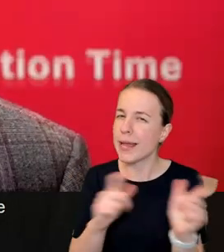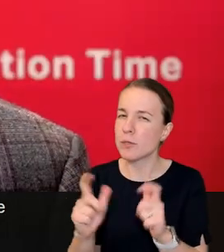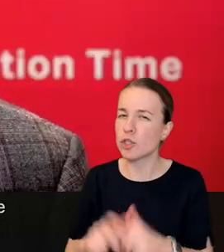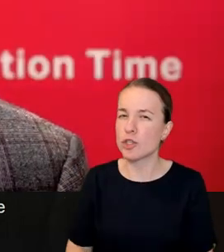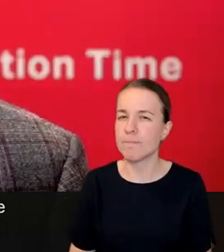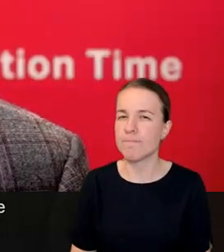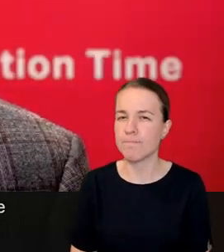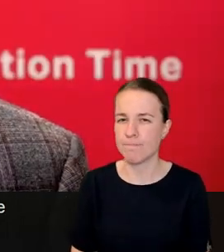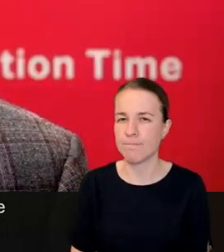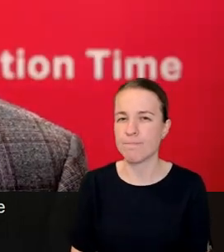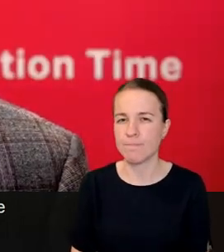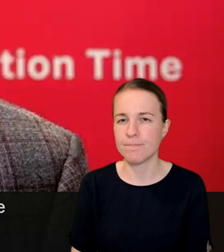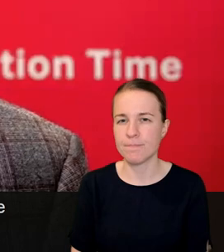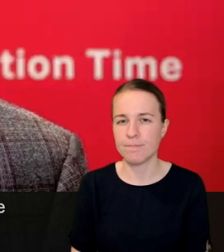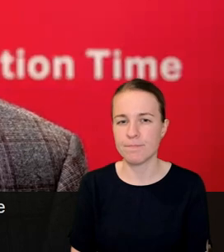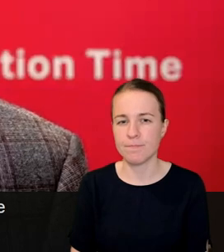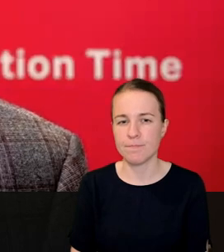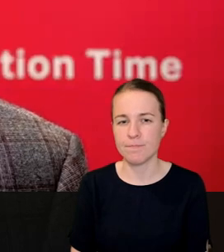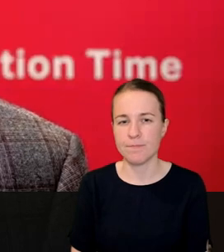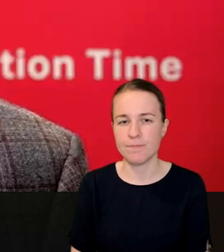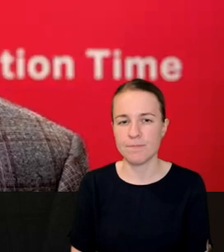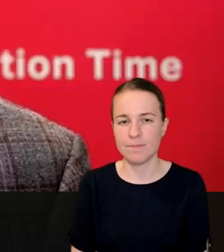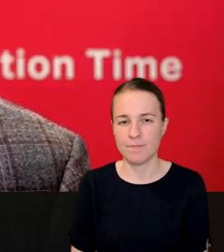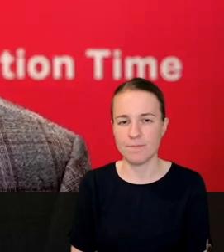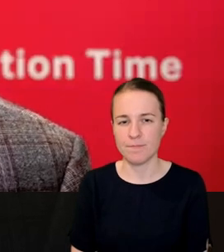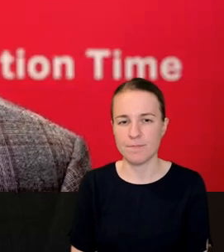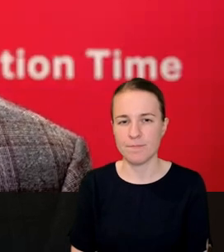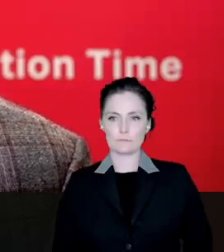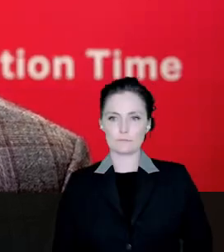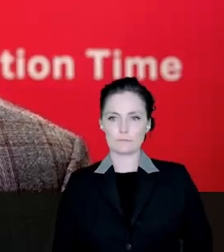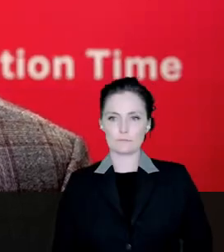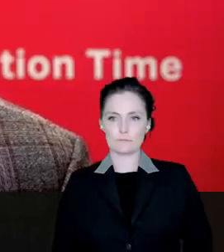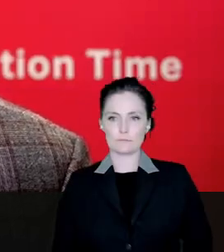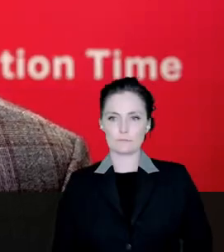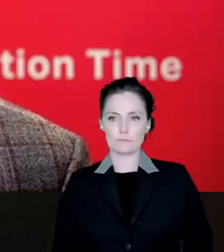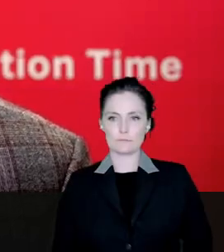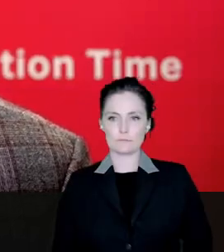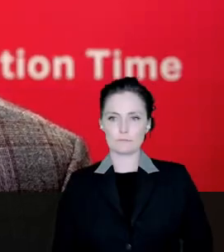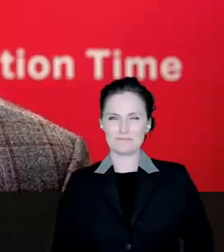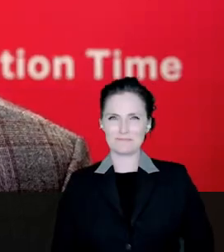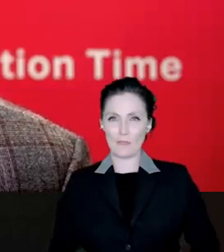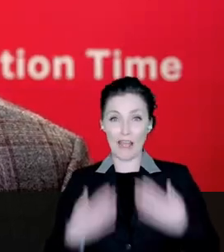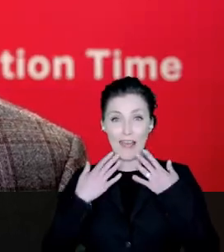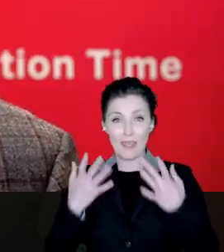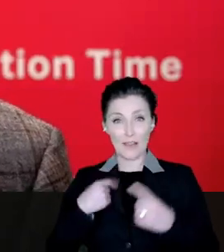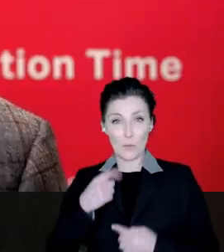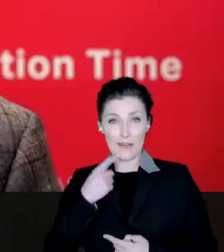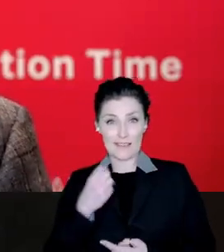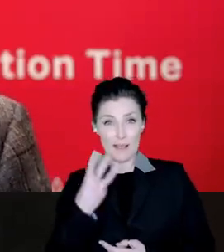When I said there was 3 minutes, that wasn't a target to hit. Can we move on to Assembly Member Bailey?